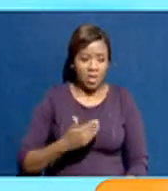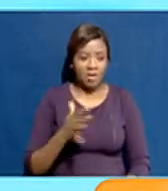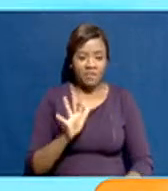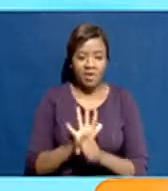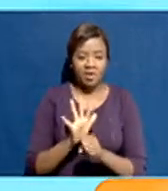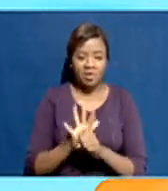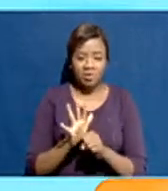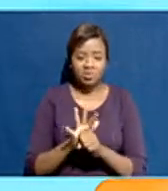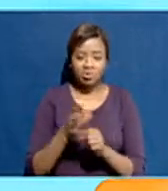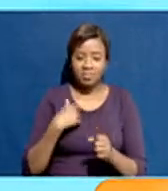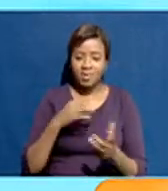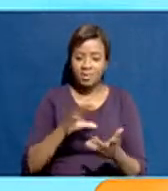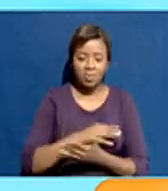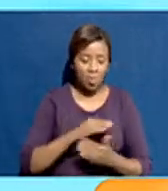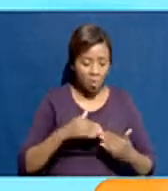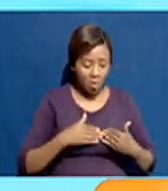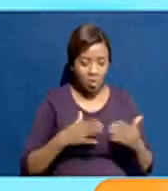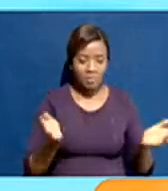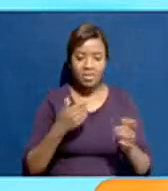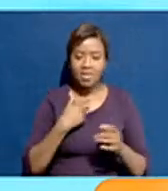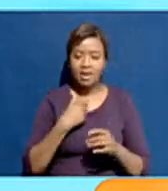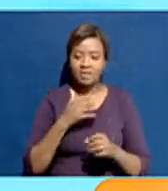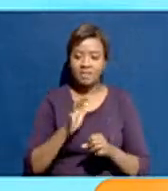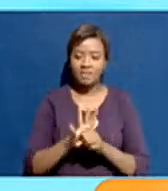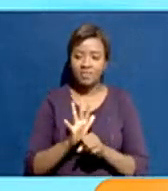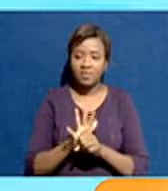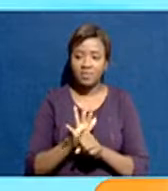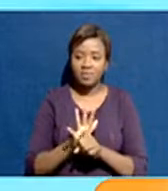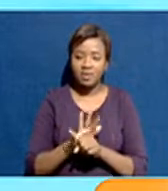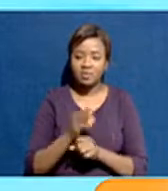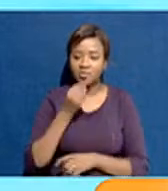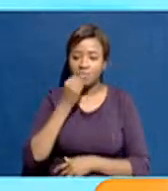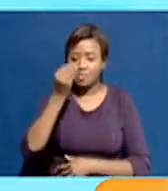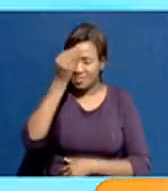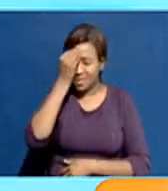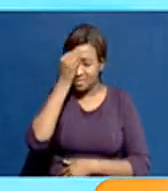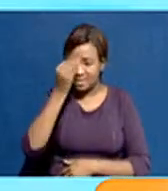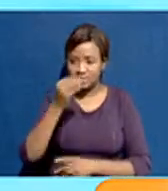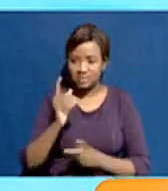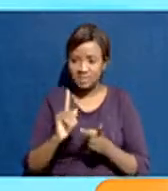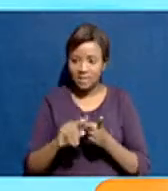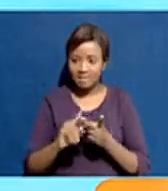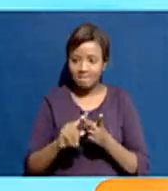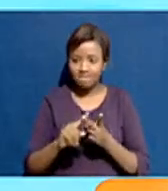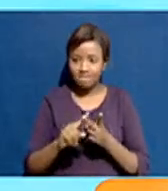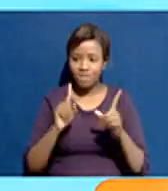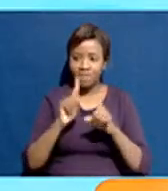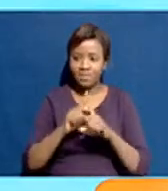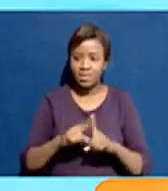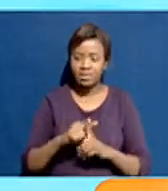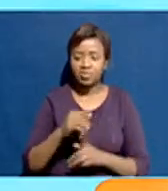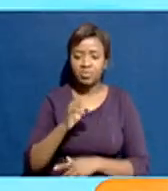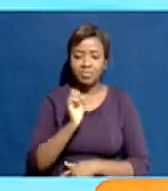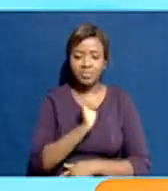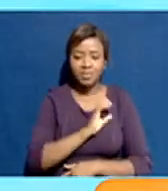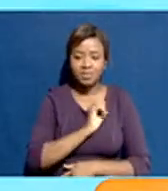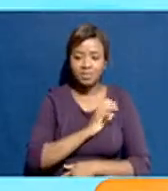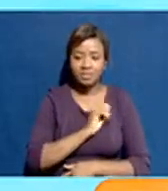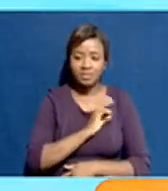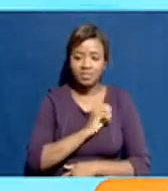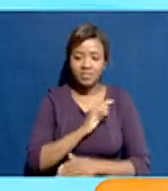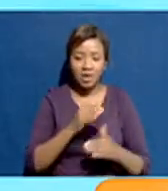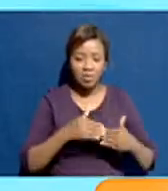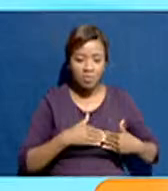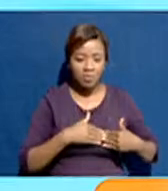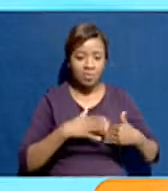in a very bluntly manner, there is a lot of also pretense, and also there is that fear of